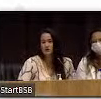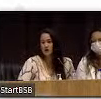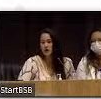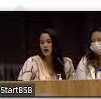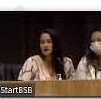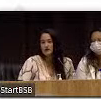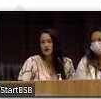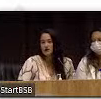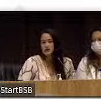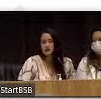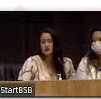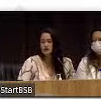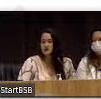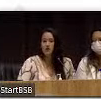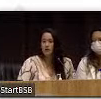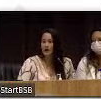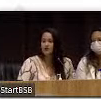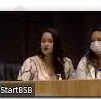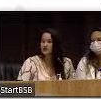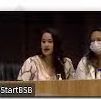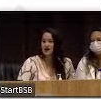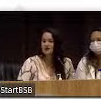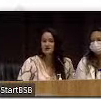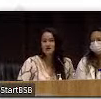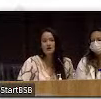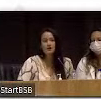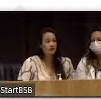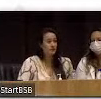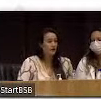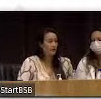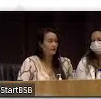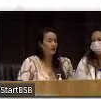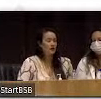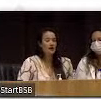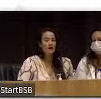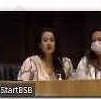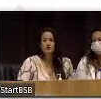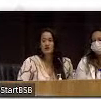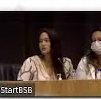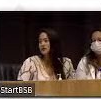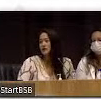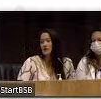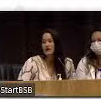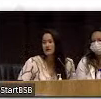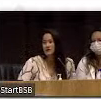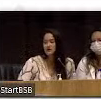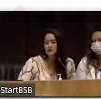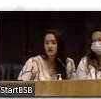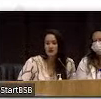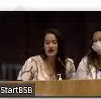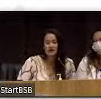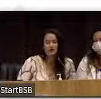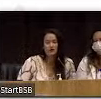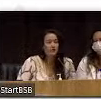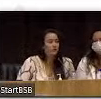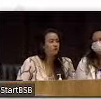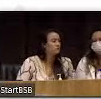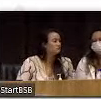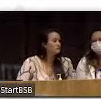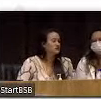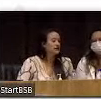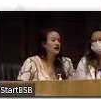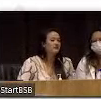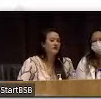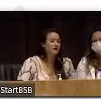rooms, and we had orthopedic and hand surgeries. We were recognized